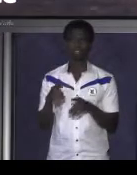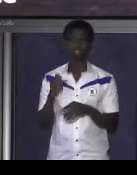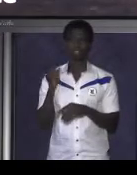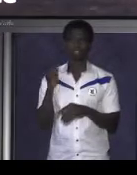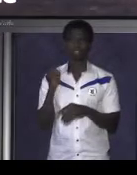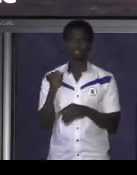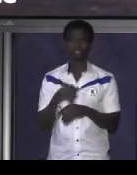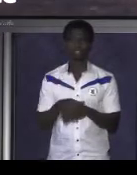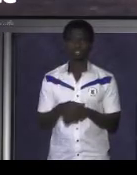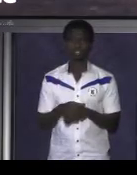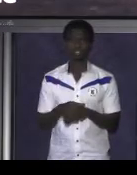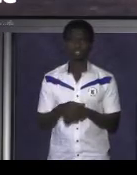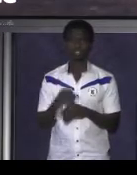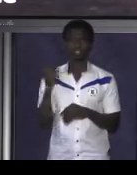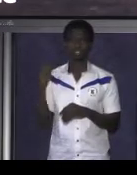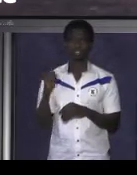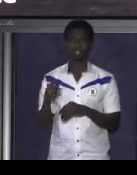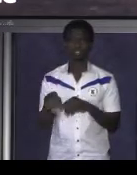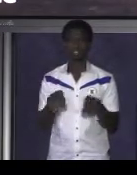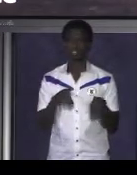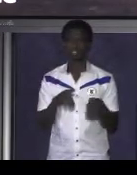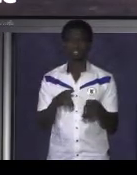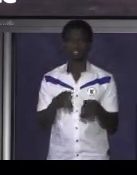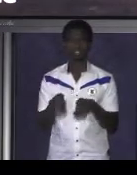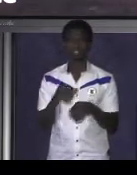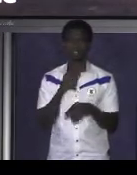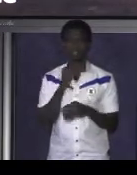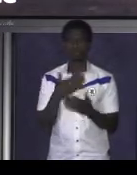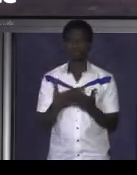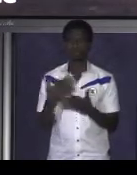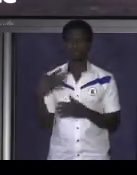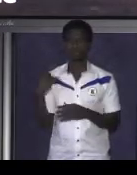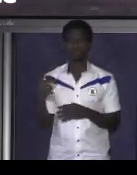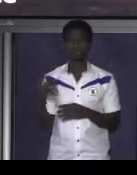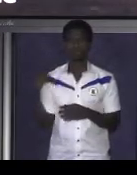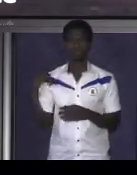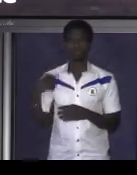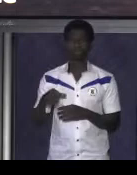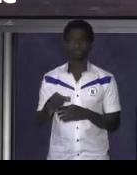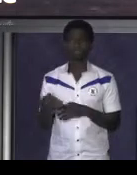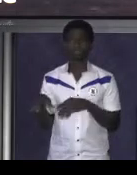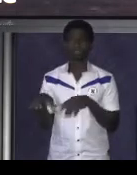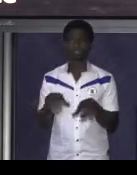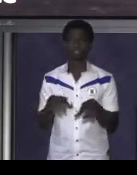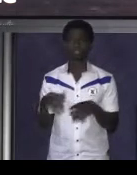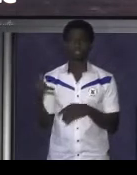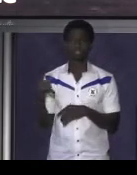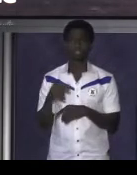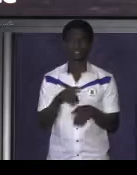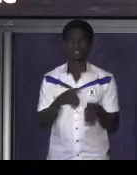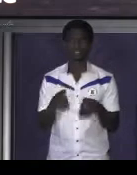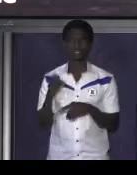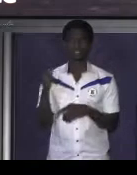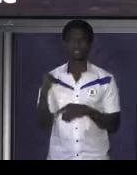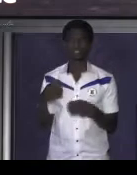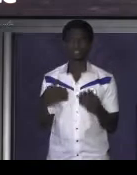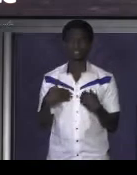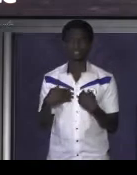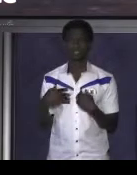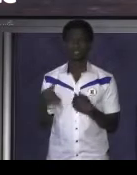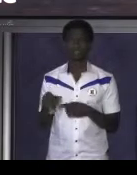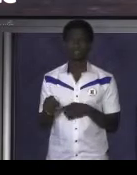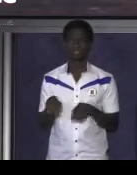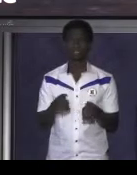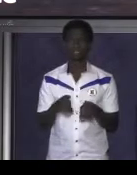buy the bag. Did they? Did she? Have they? Didn't she? Your